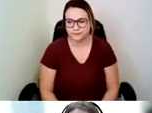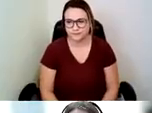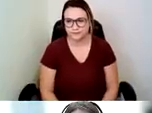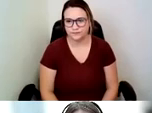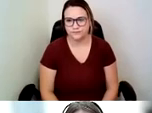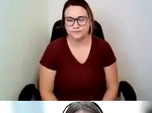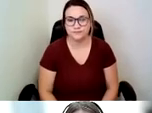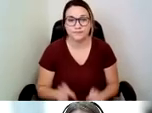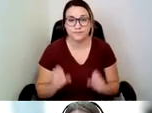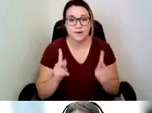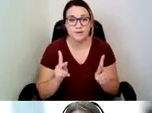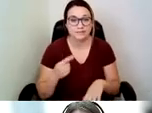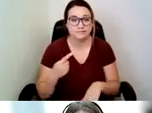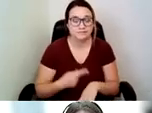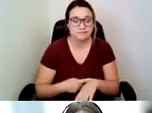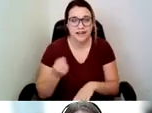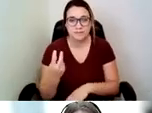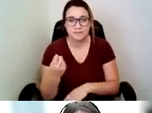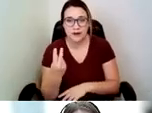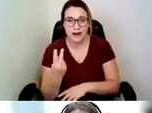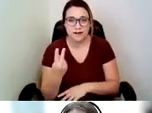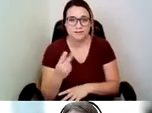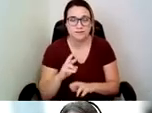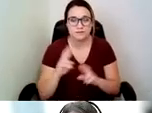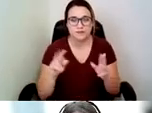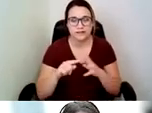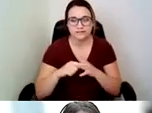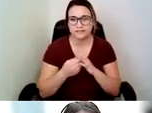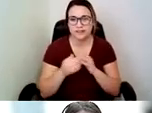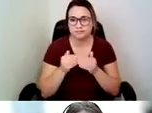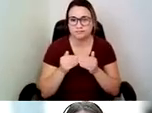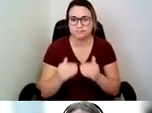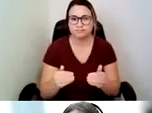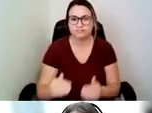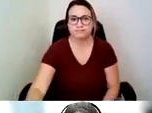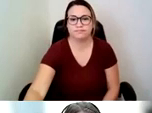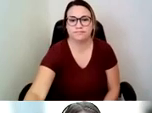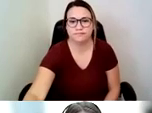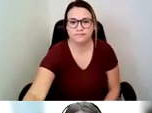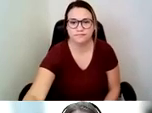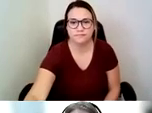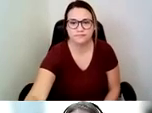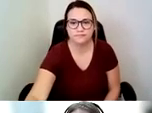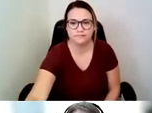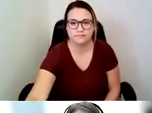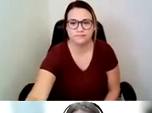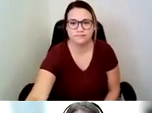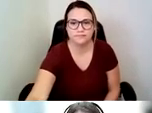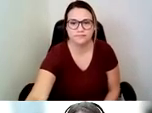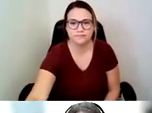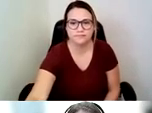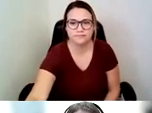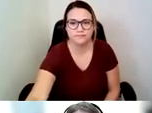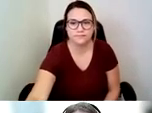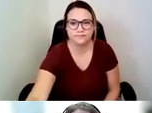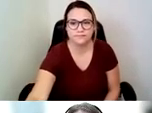All right, so it is just 12 o'clock, so I'm going to go ahead and get us started. Welcome to everyone, and thank you so much for